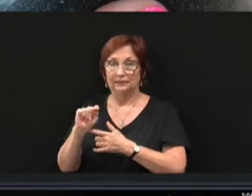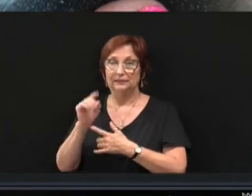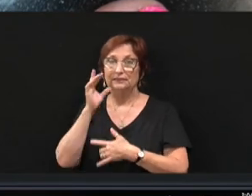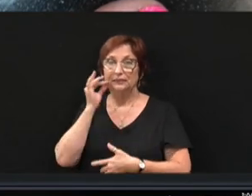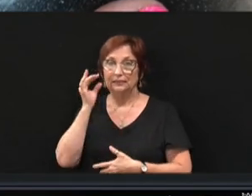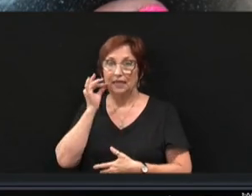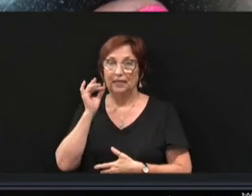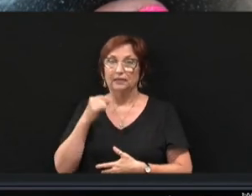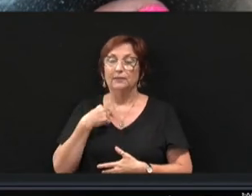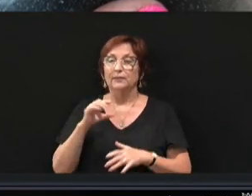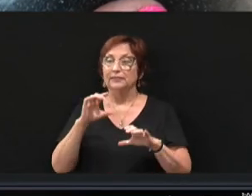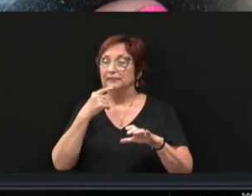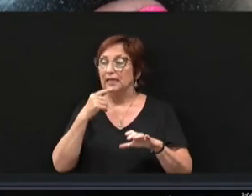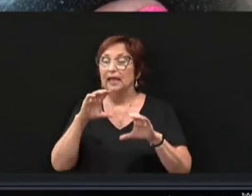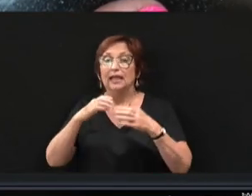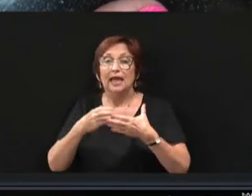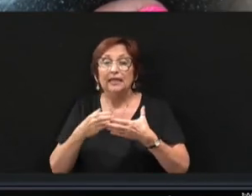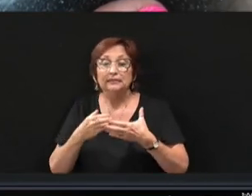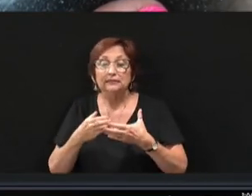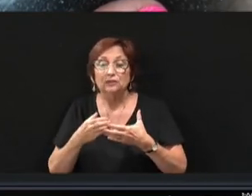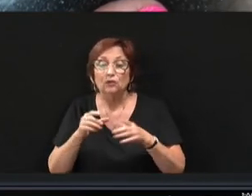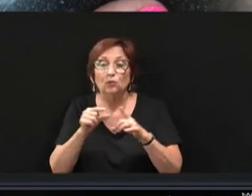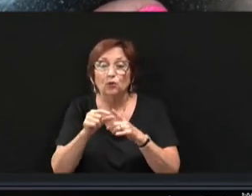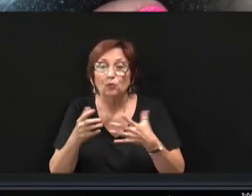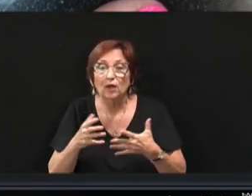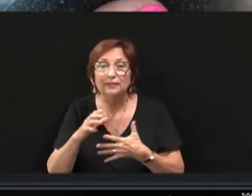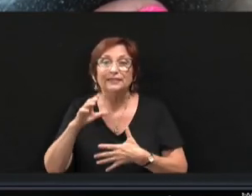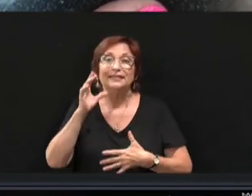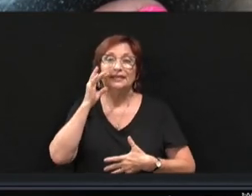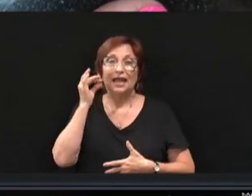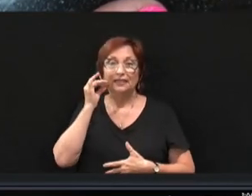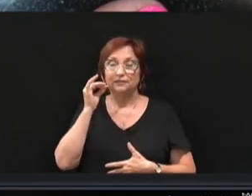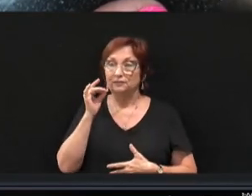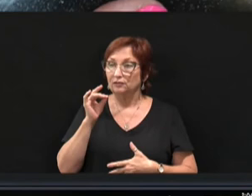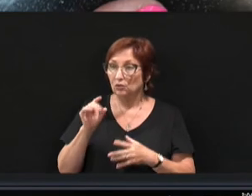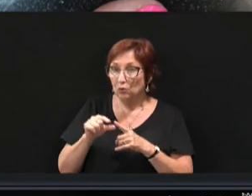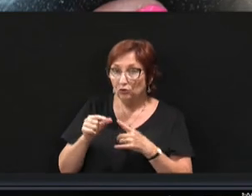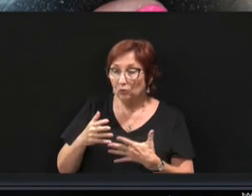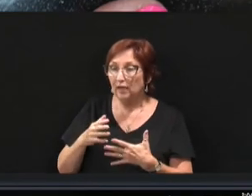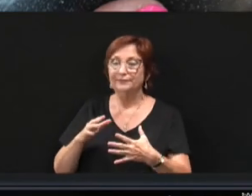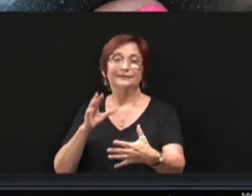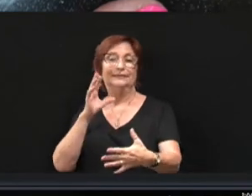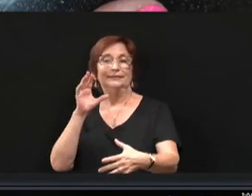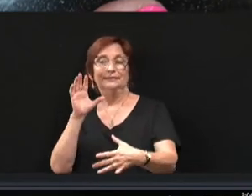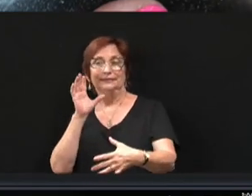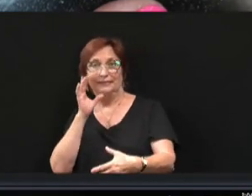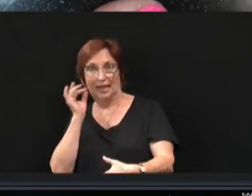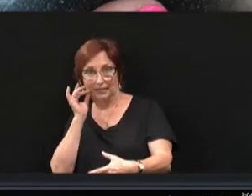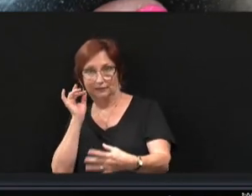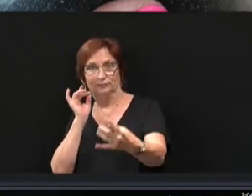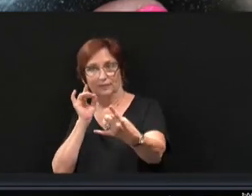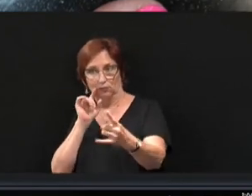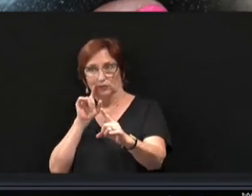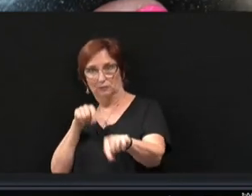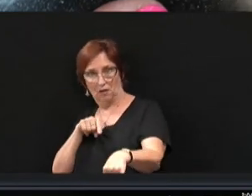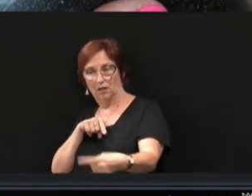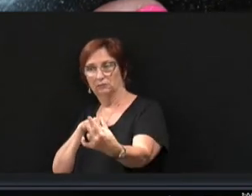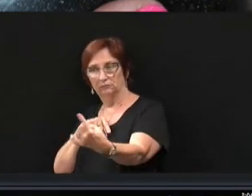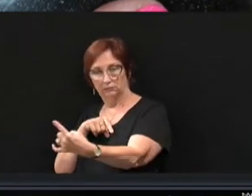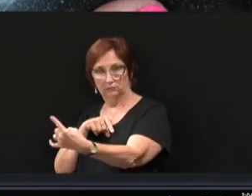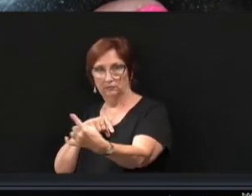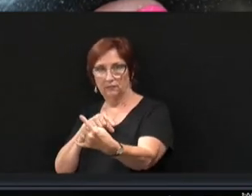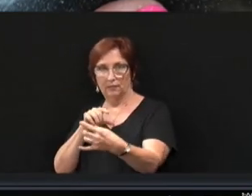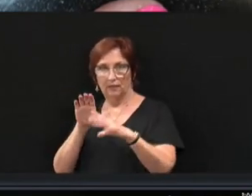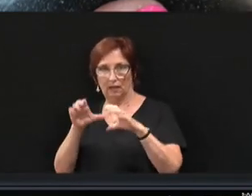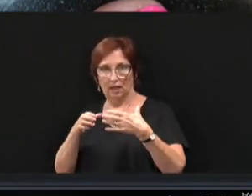say, class, the word is cat. What is the word? Cat. And you want them to give it back to you so you can make sure that you're saying